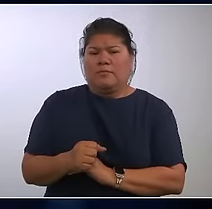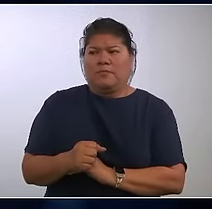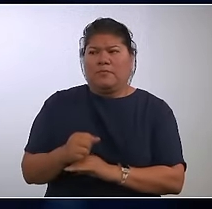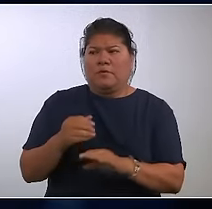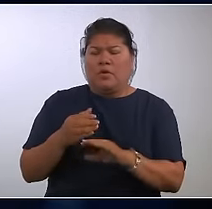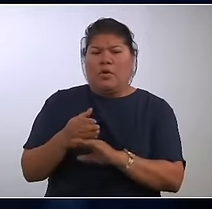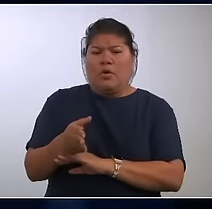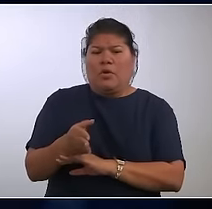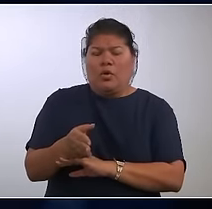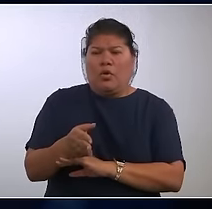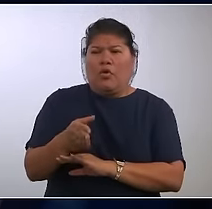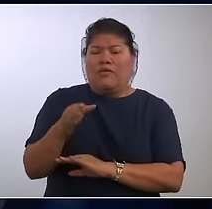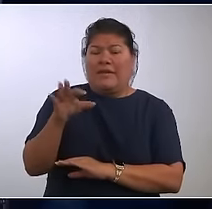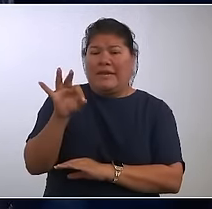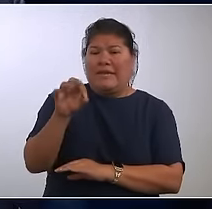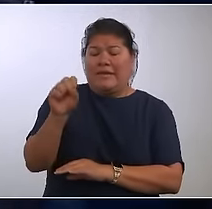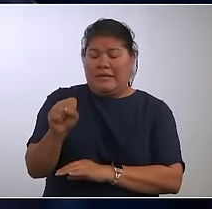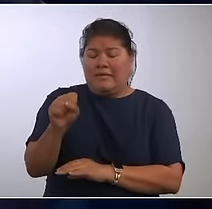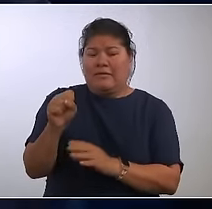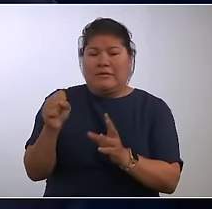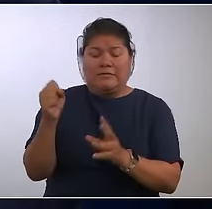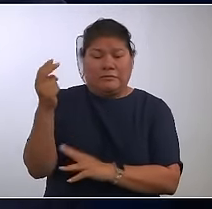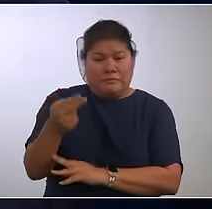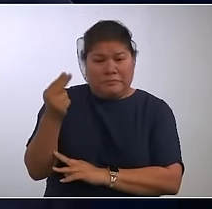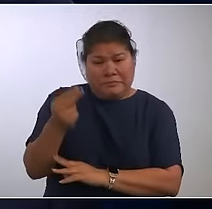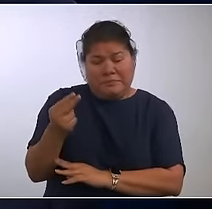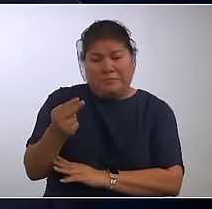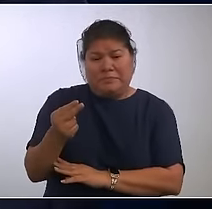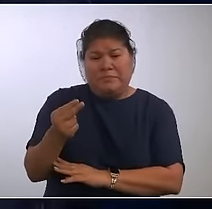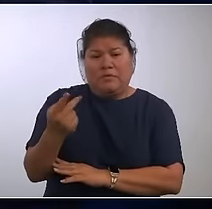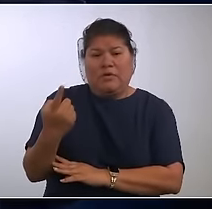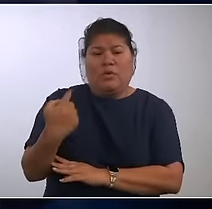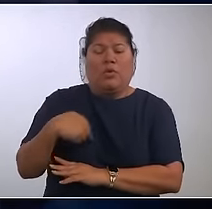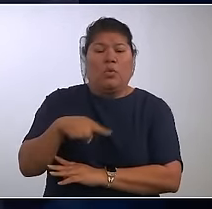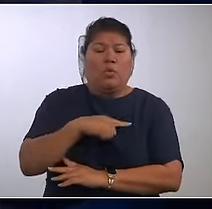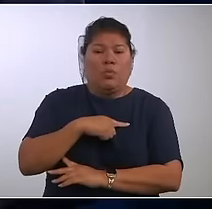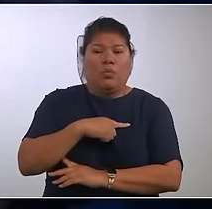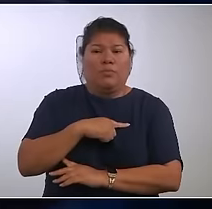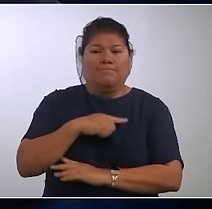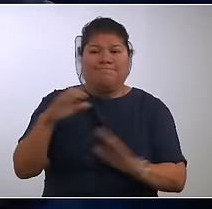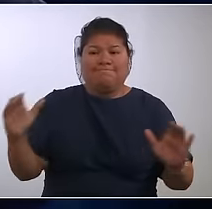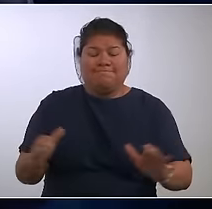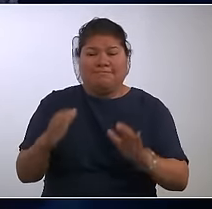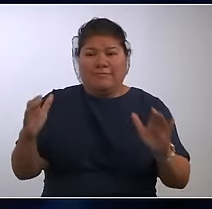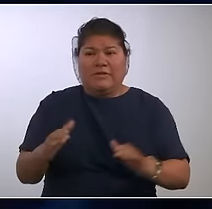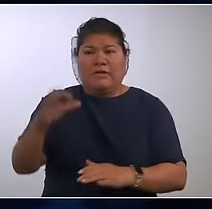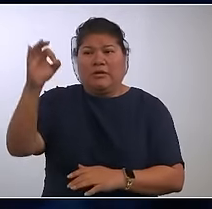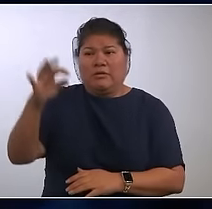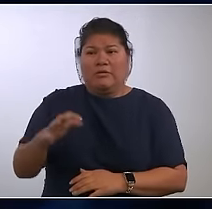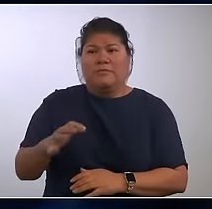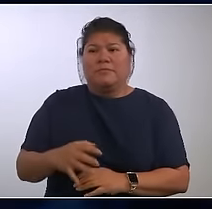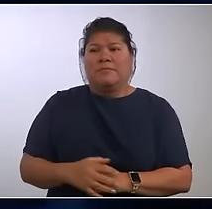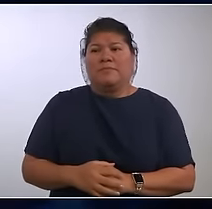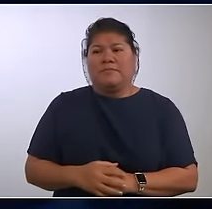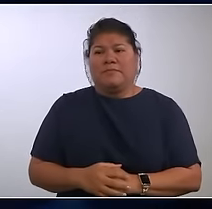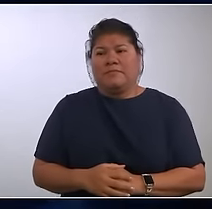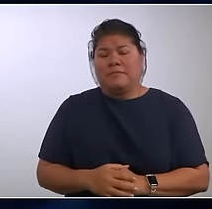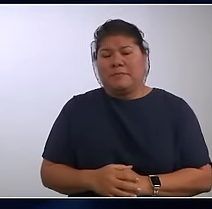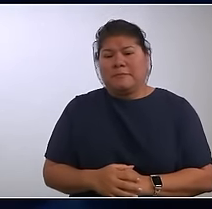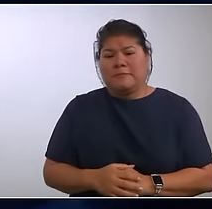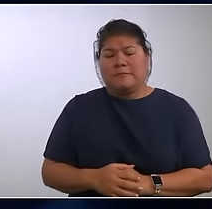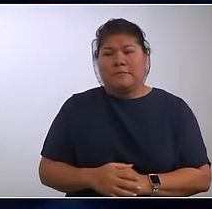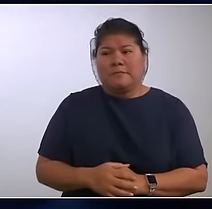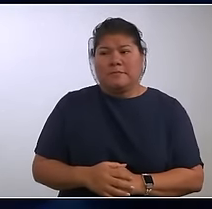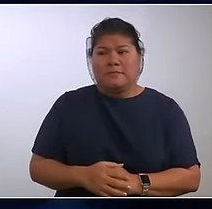90 años de historia, after 90 years of history, nosotros estamos animando a los pastores, we are encouraging the